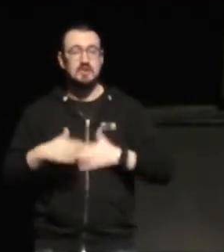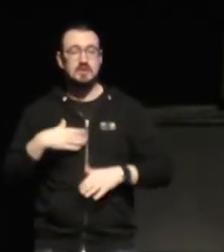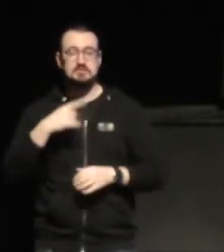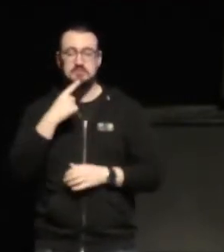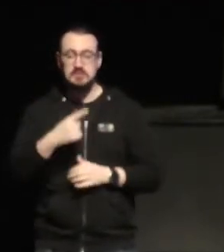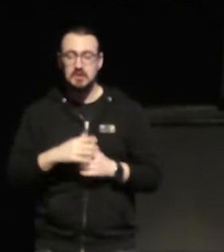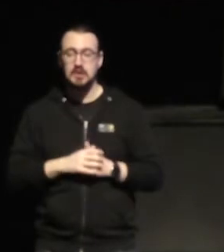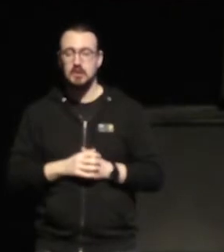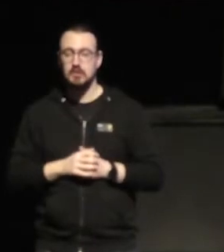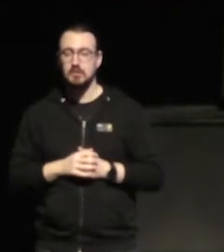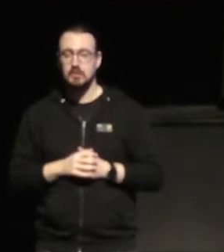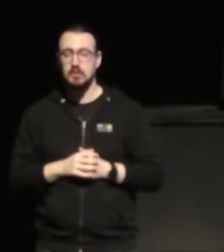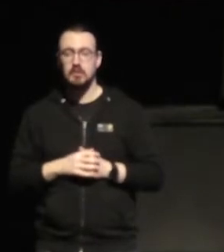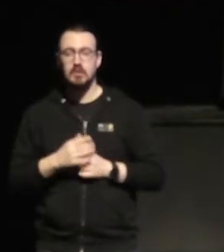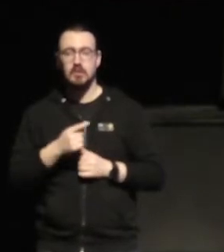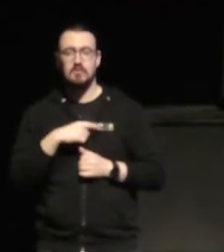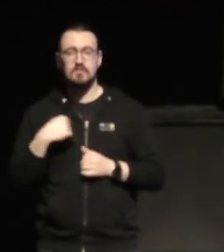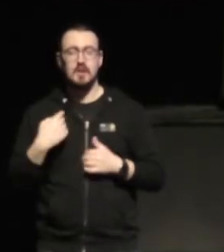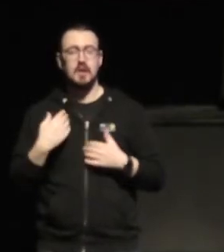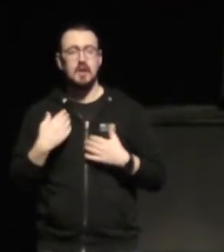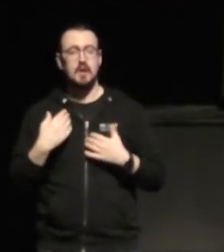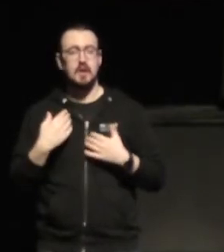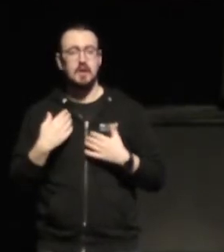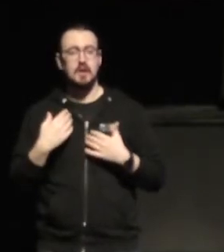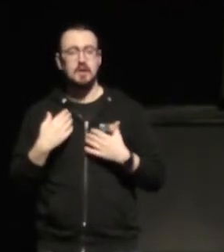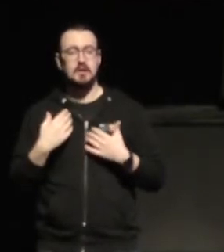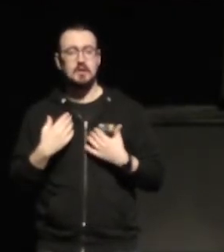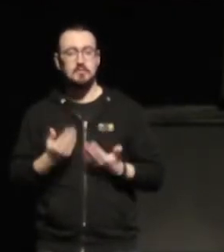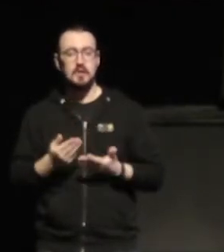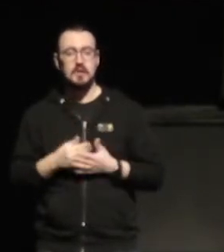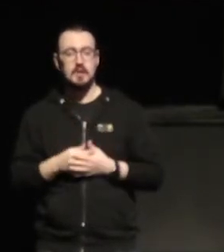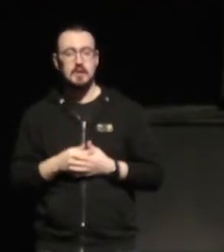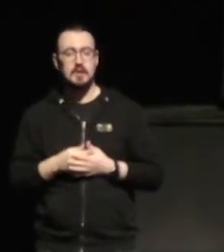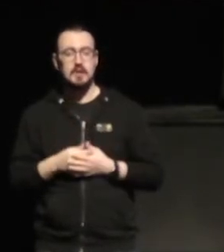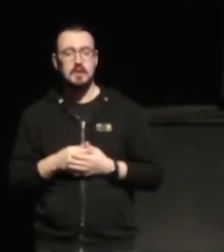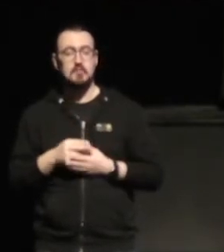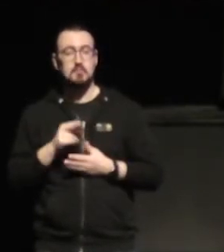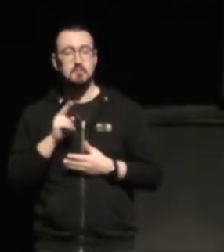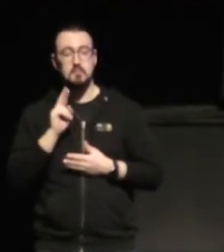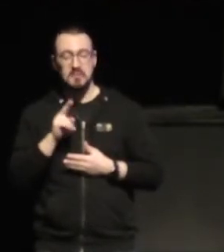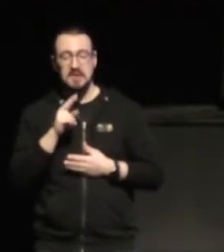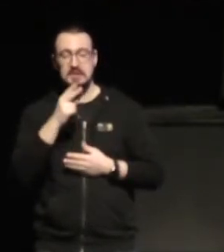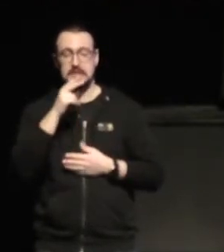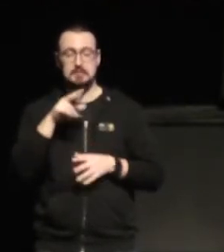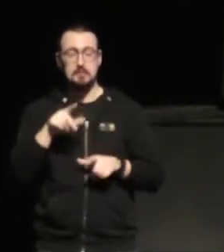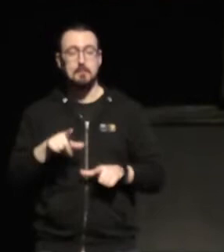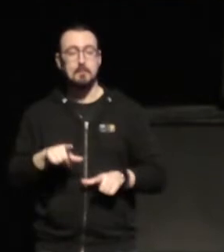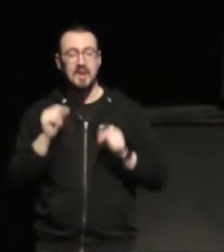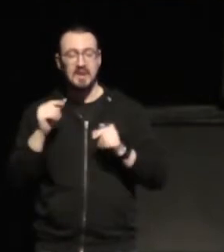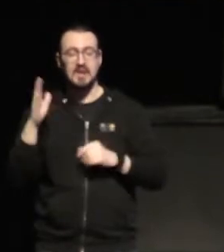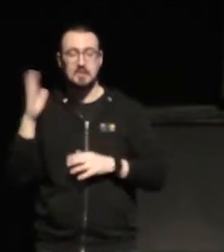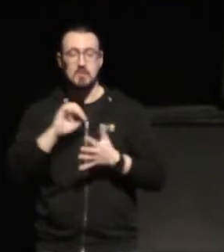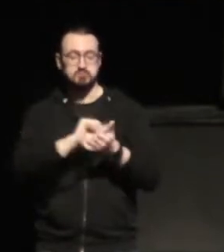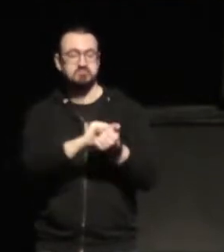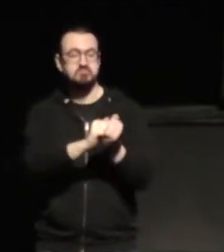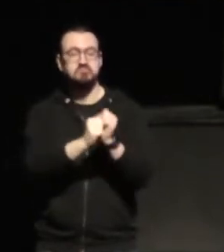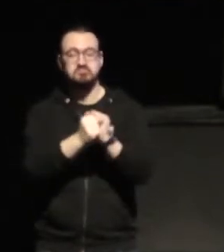that we are severely facing the climate change